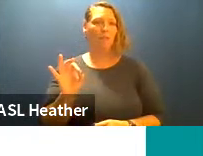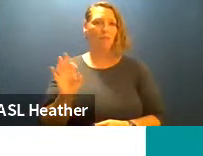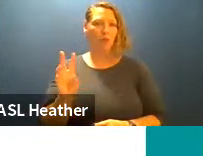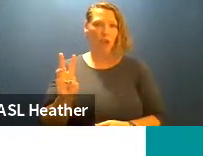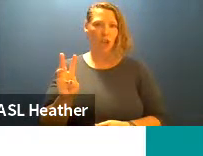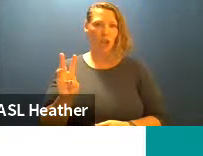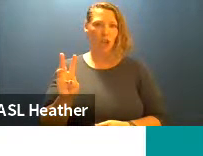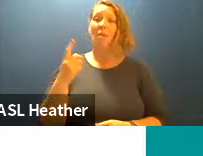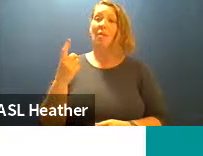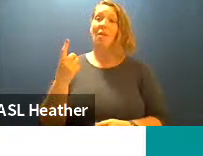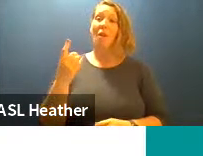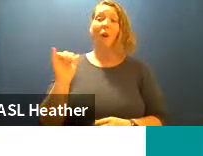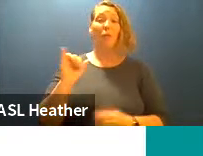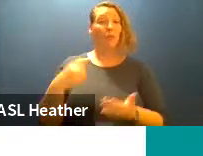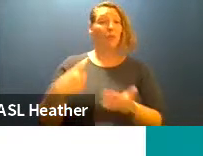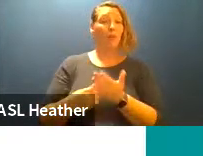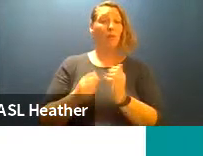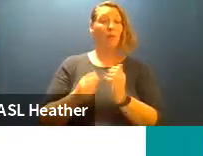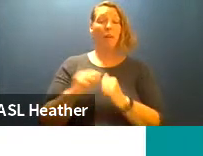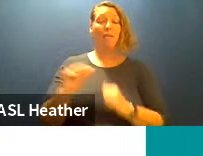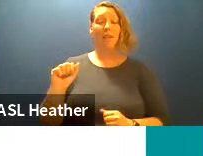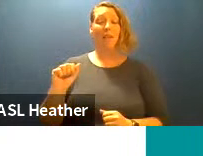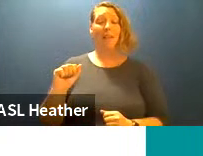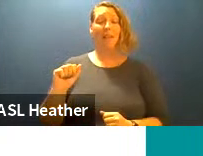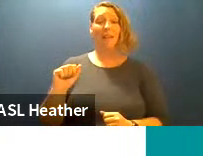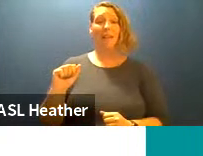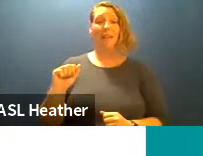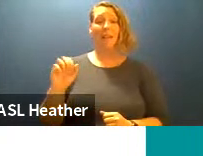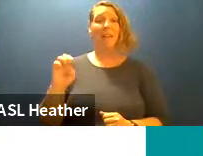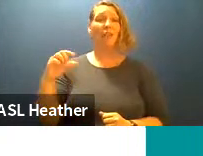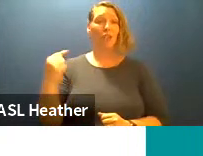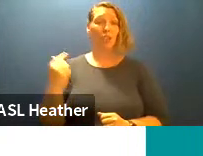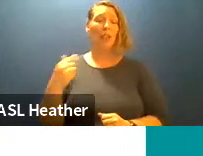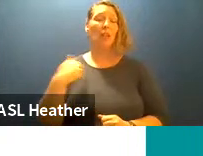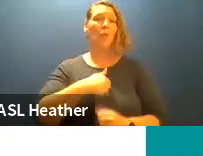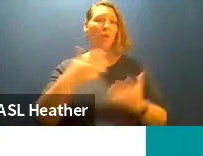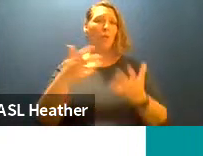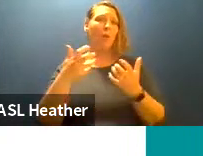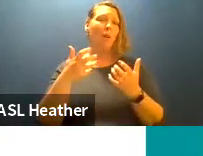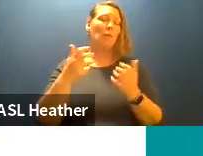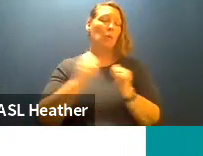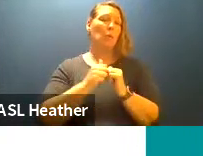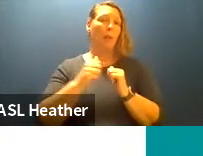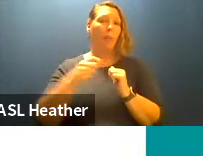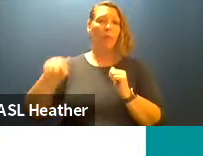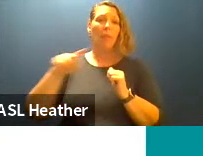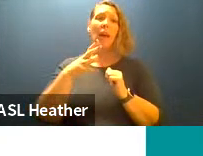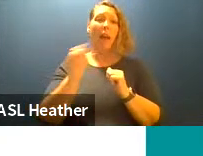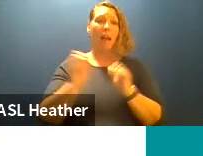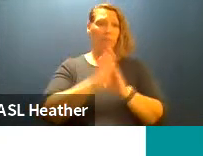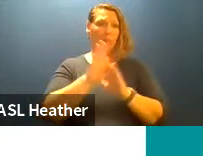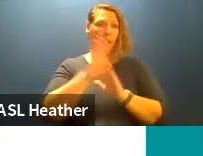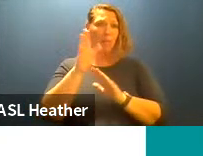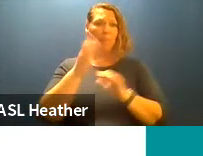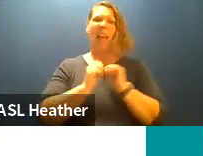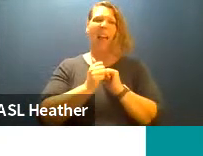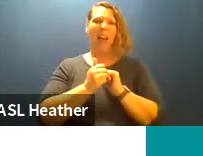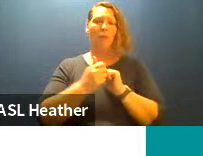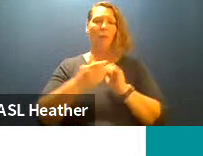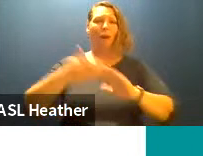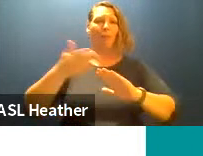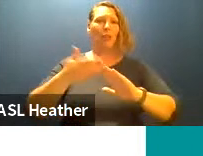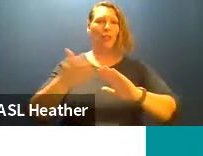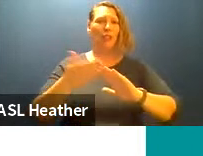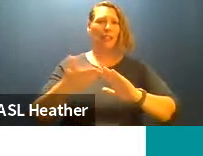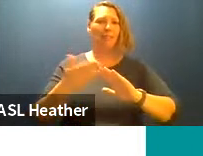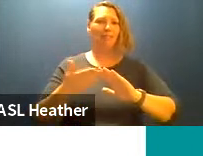have with the EAG once we're complete with the framework, and as well as we're developing these measures, is how do we actually operationalize the